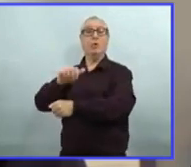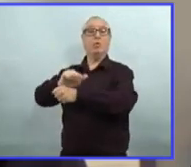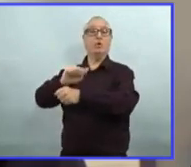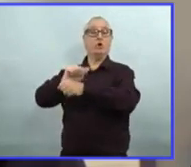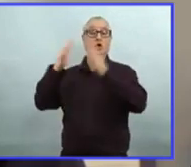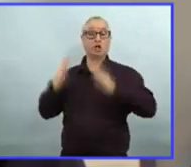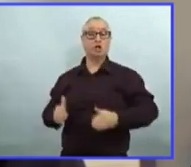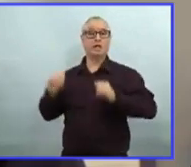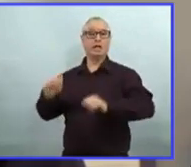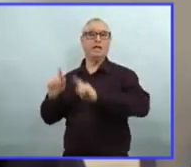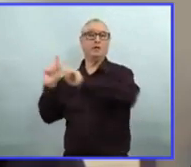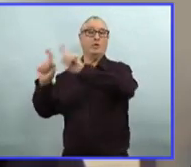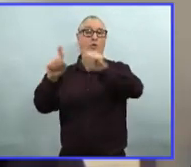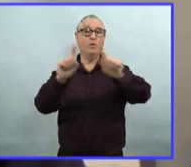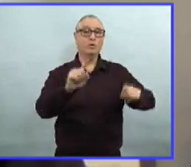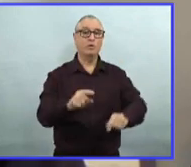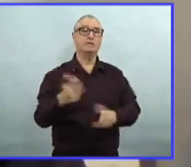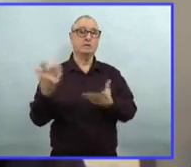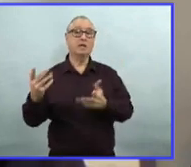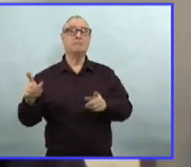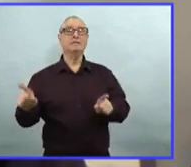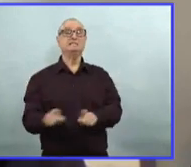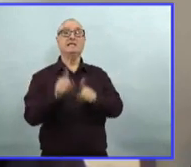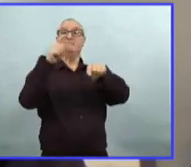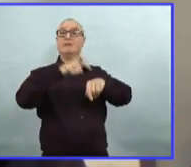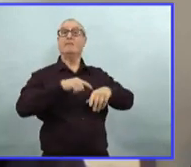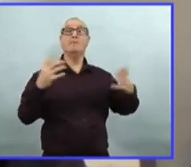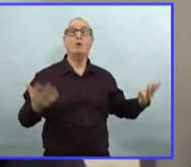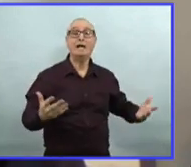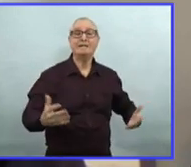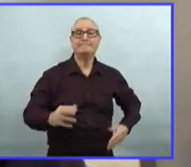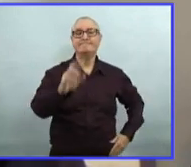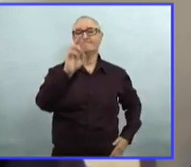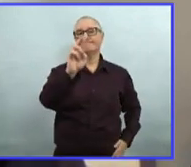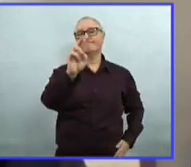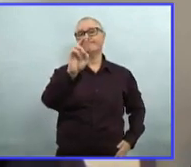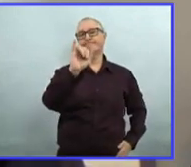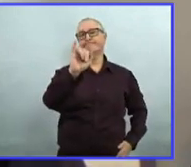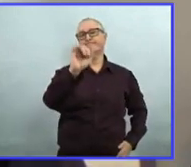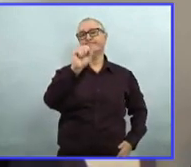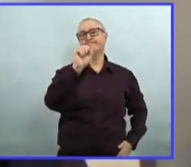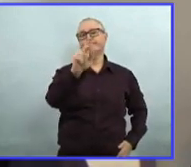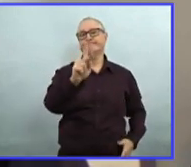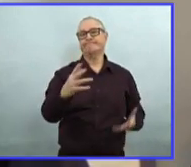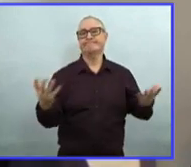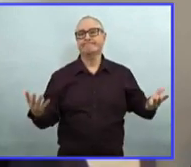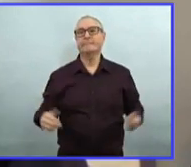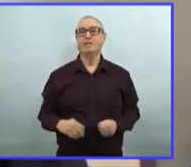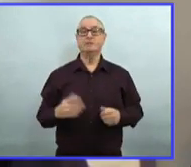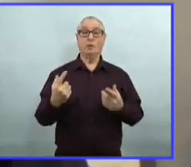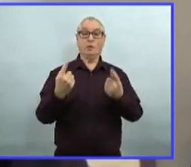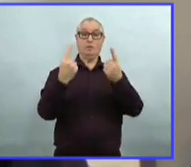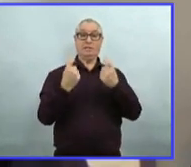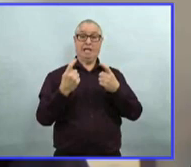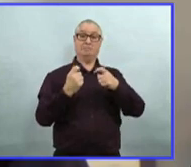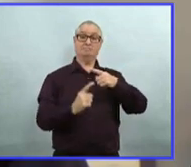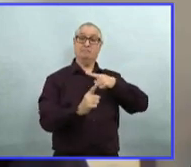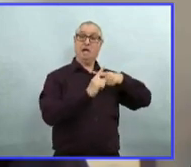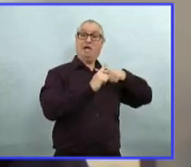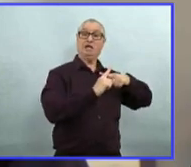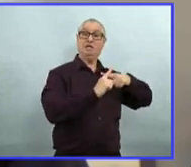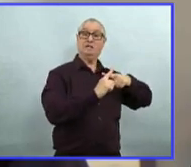we have still some people will still be infectious after that period. So those are the type of